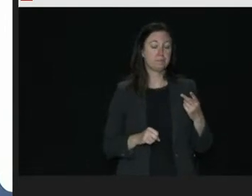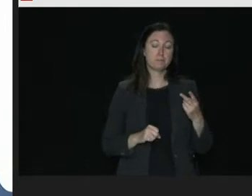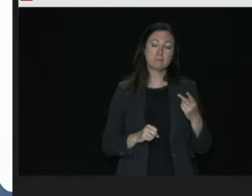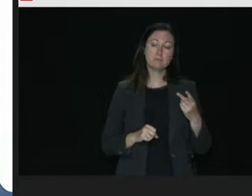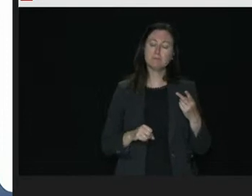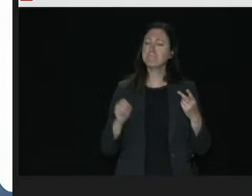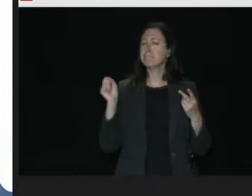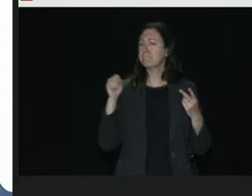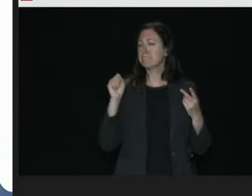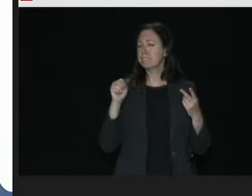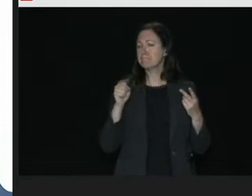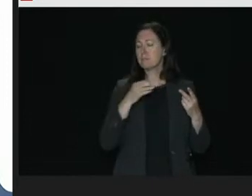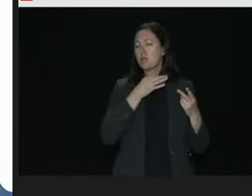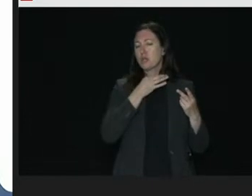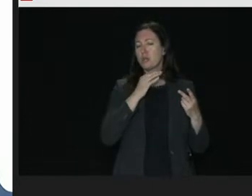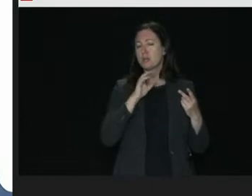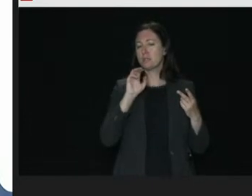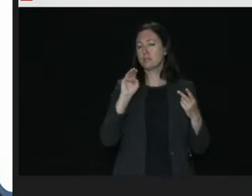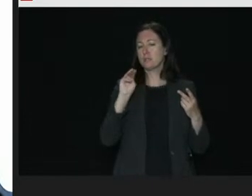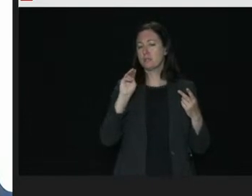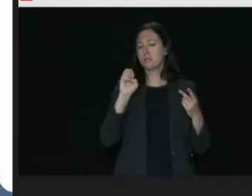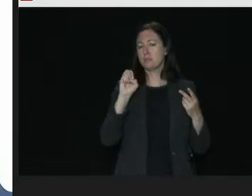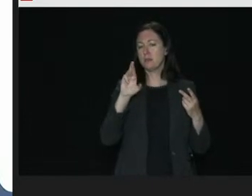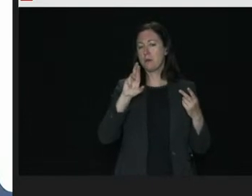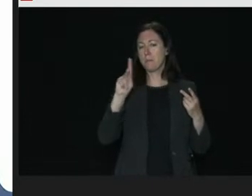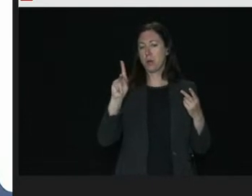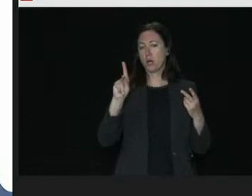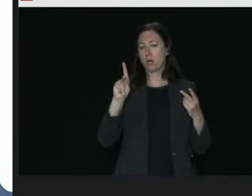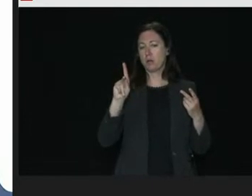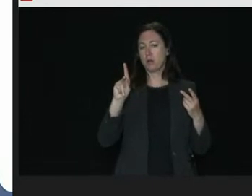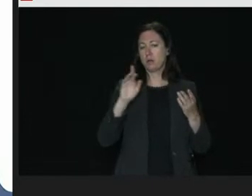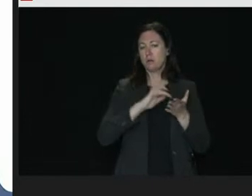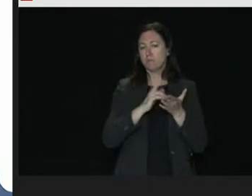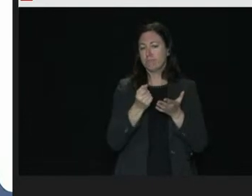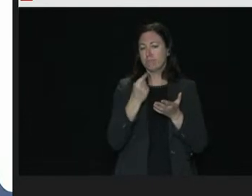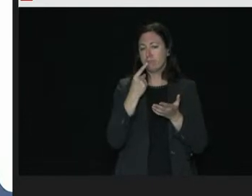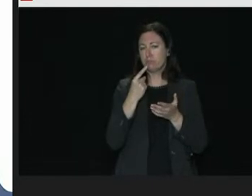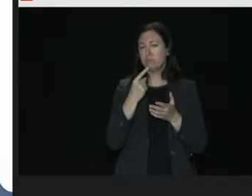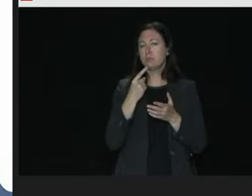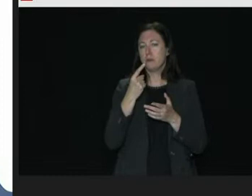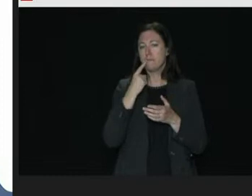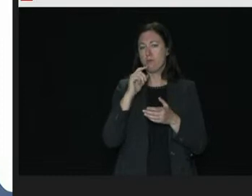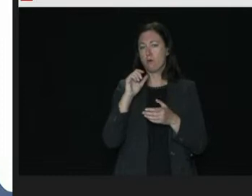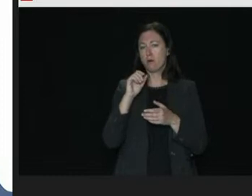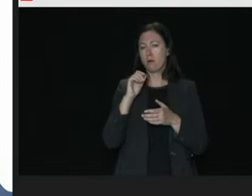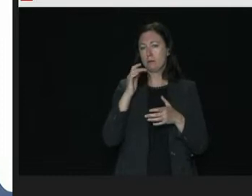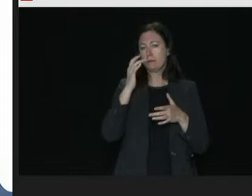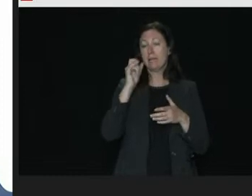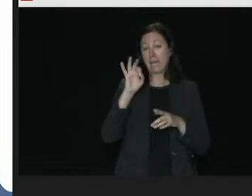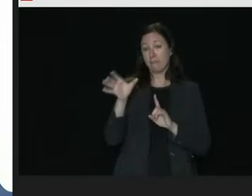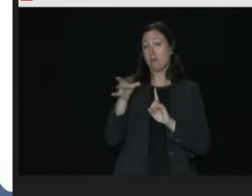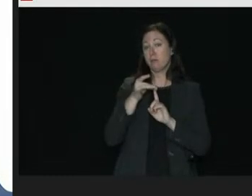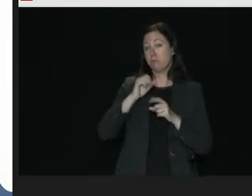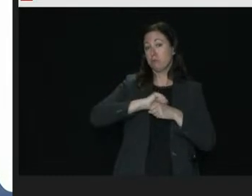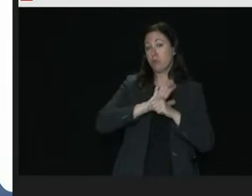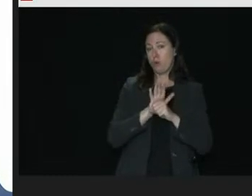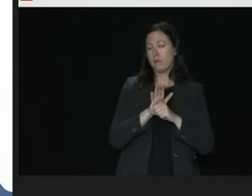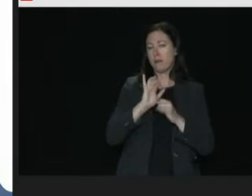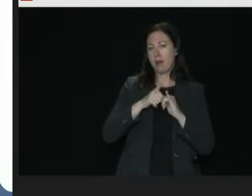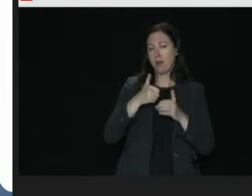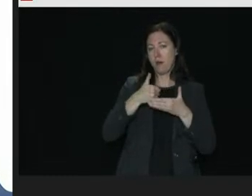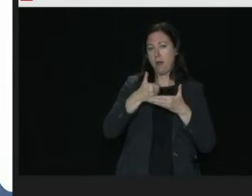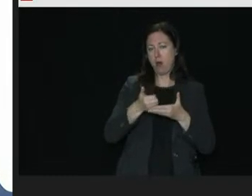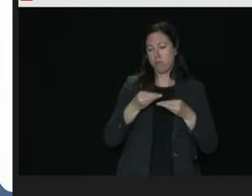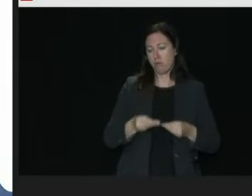I'd like to hear you talk about the Merck antiviral pill against COVID-19 symptoms. Some